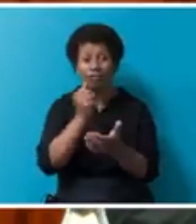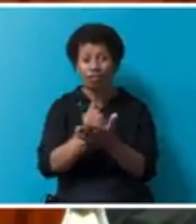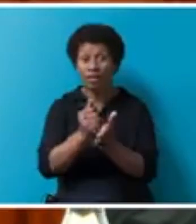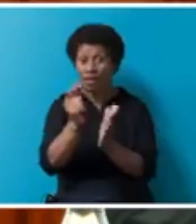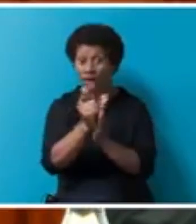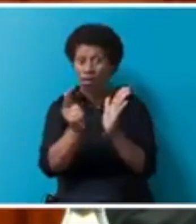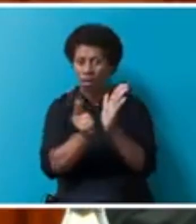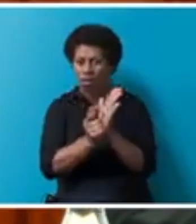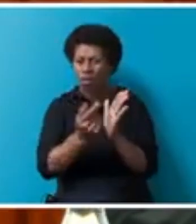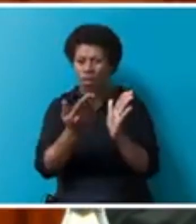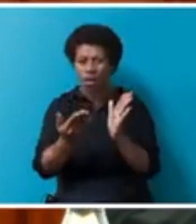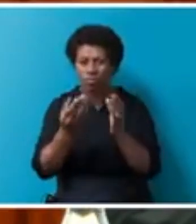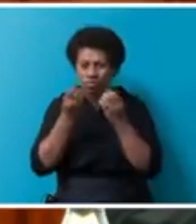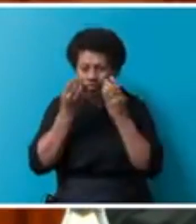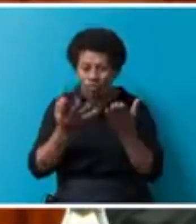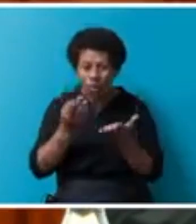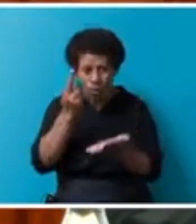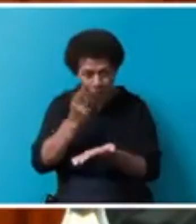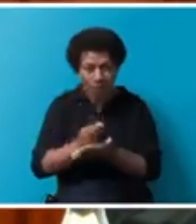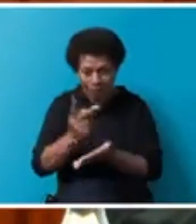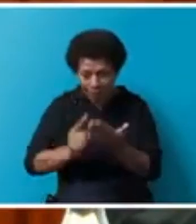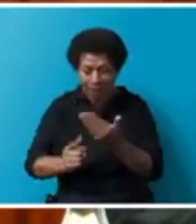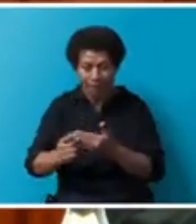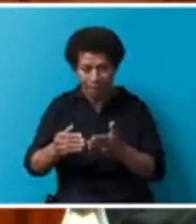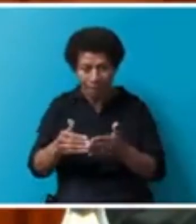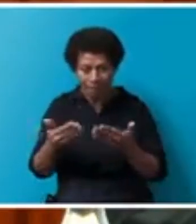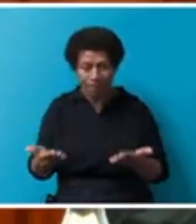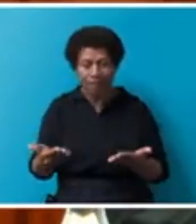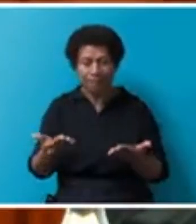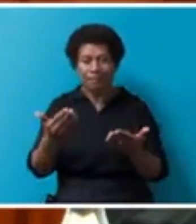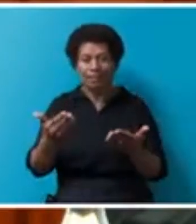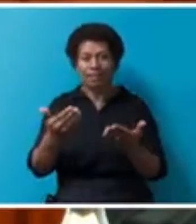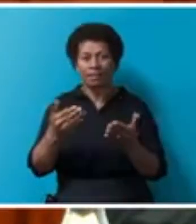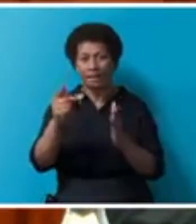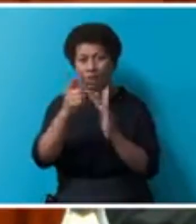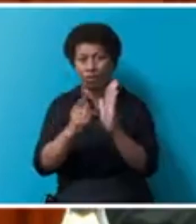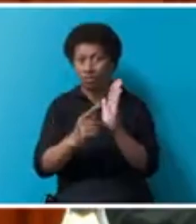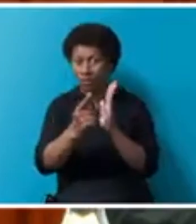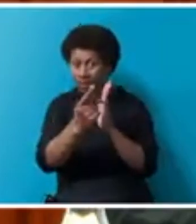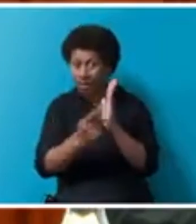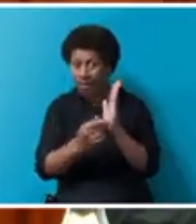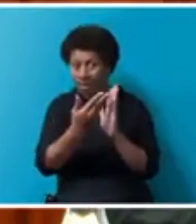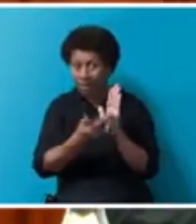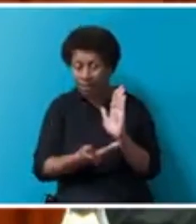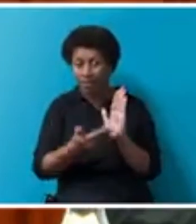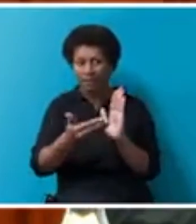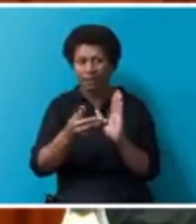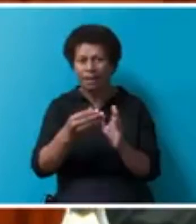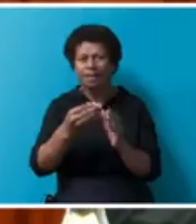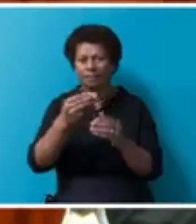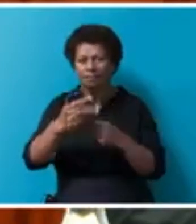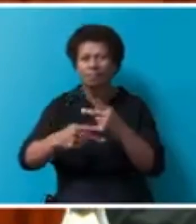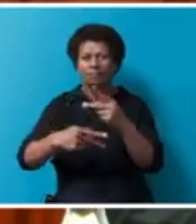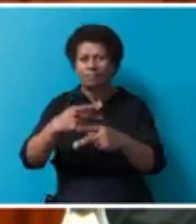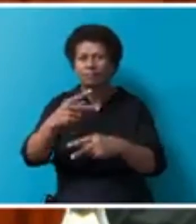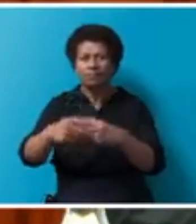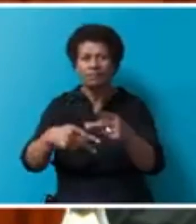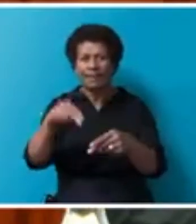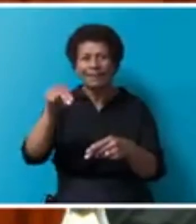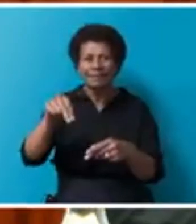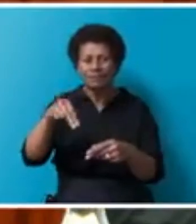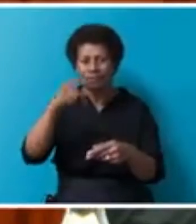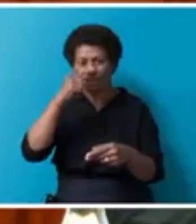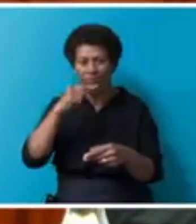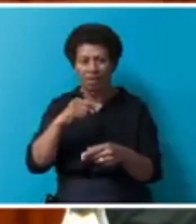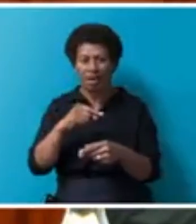reflect current realities, are consistent with democratic principles, and meet the evolving needs of our people. Law reform is not